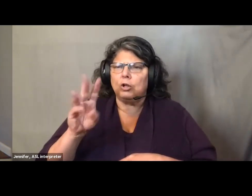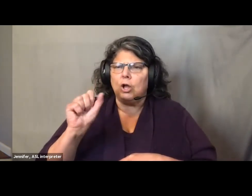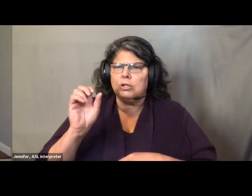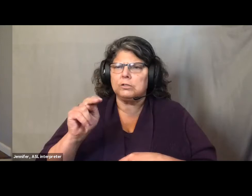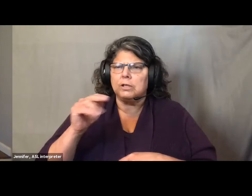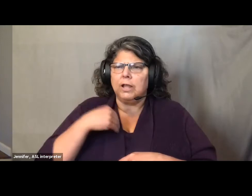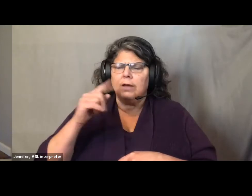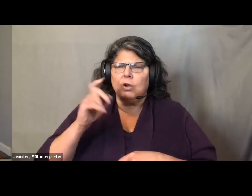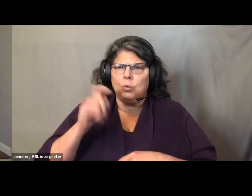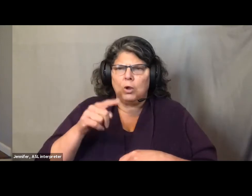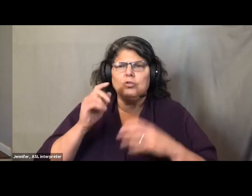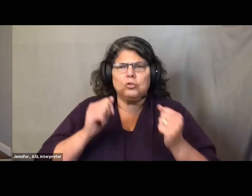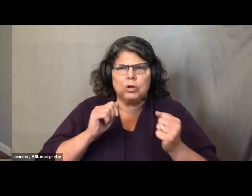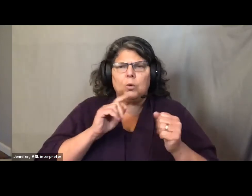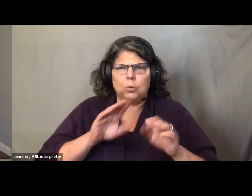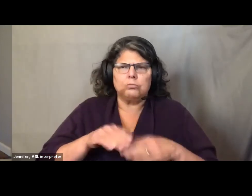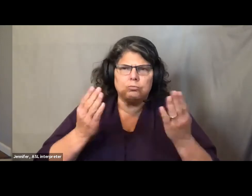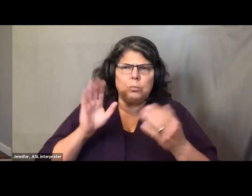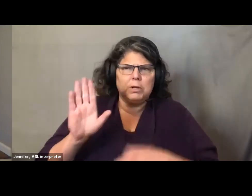allow your mic.